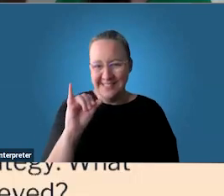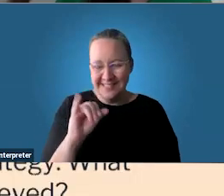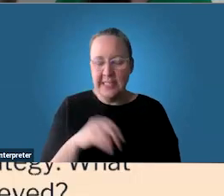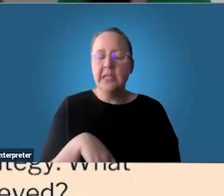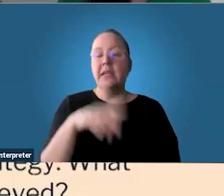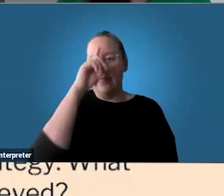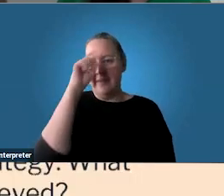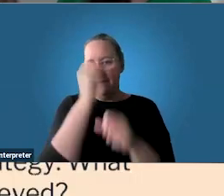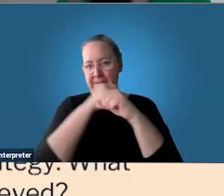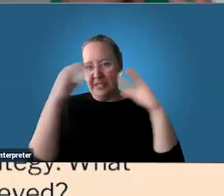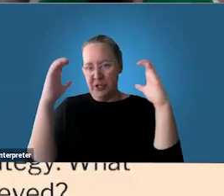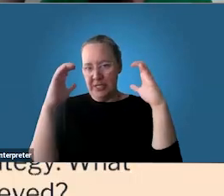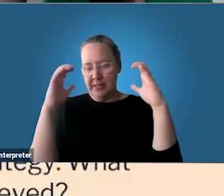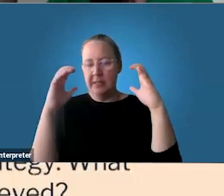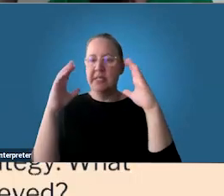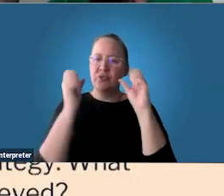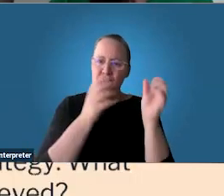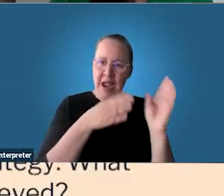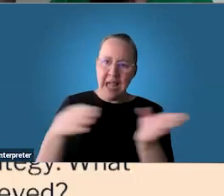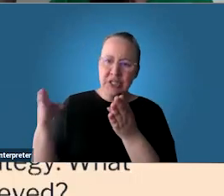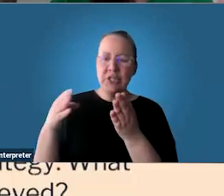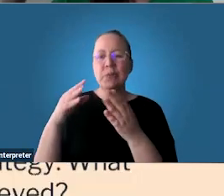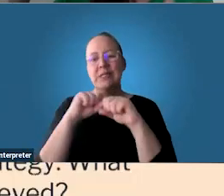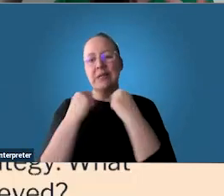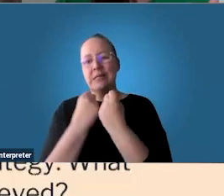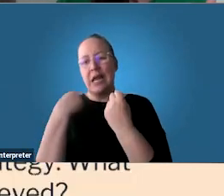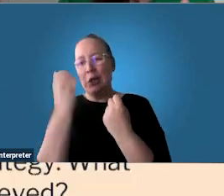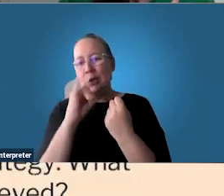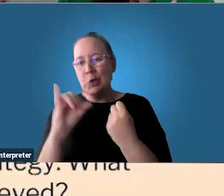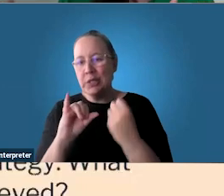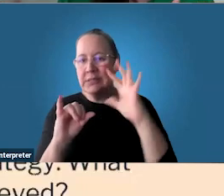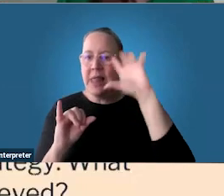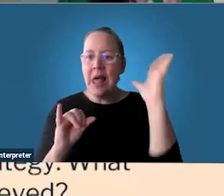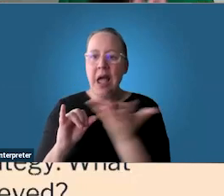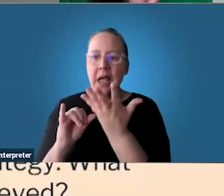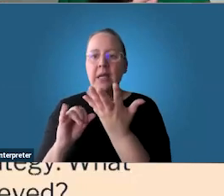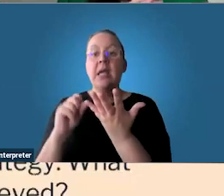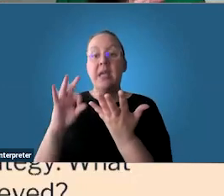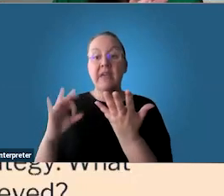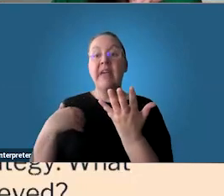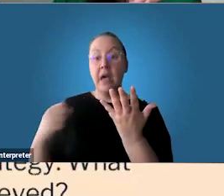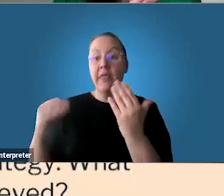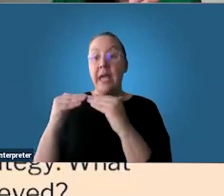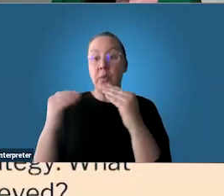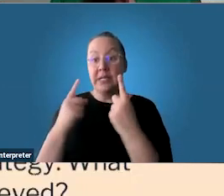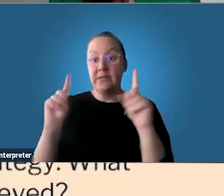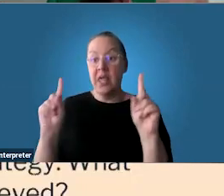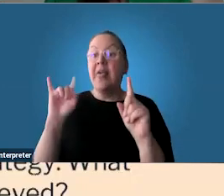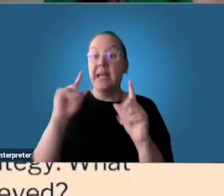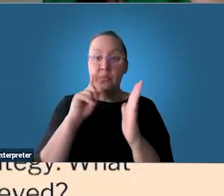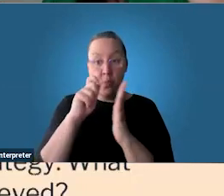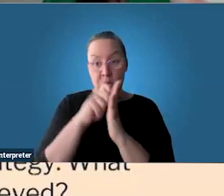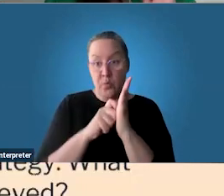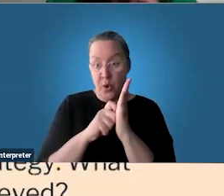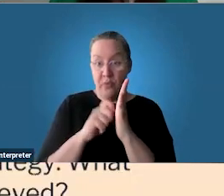of the vision of the narrative strategy. What does the society look like once health equity has been achieved? That is what we wrote for our